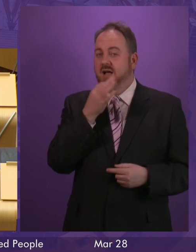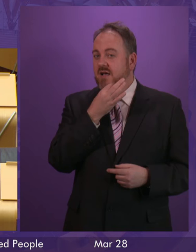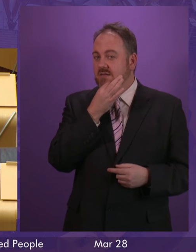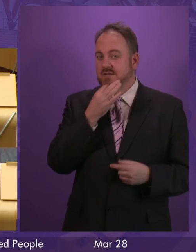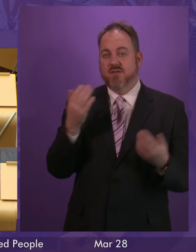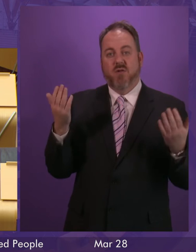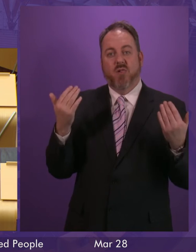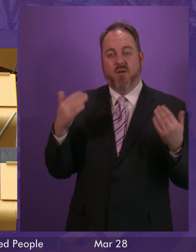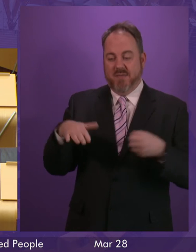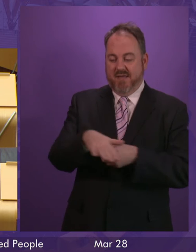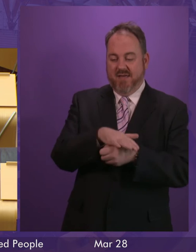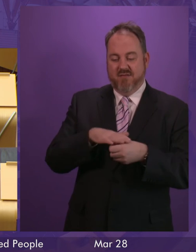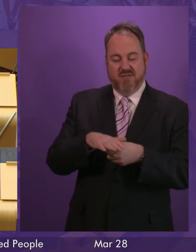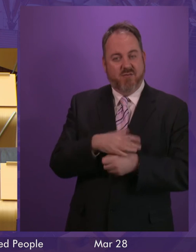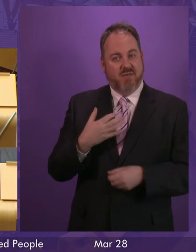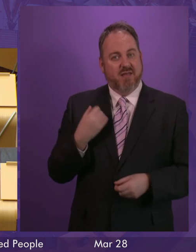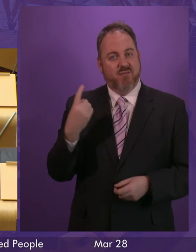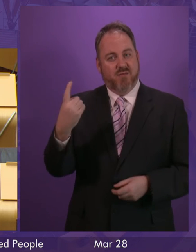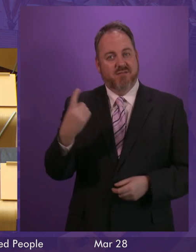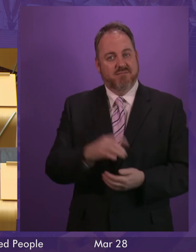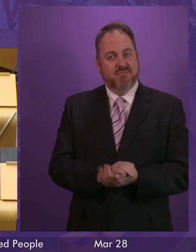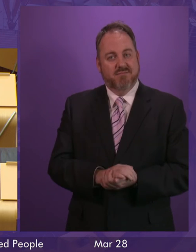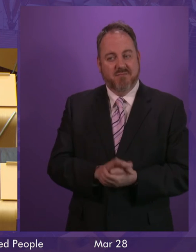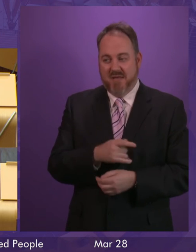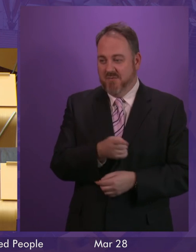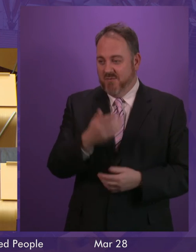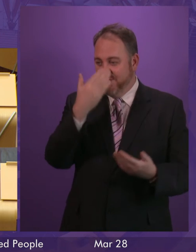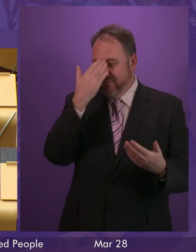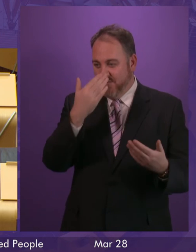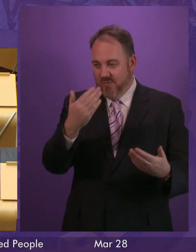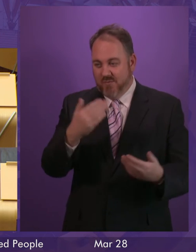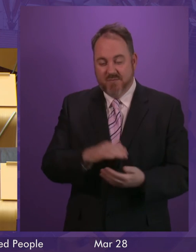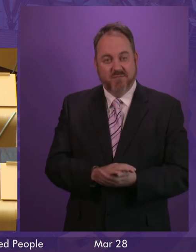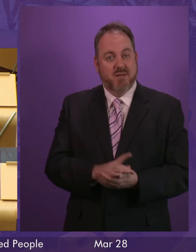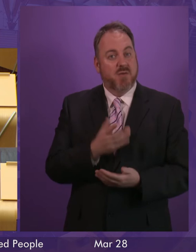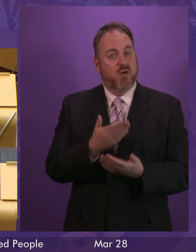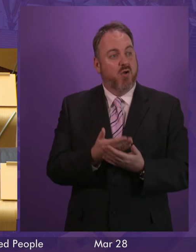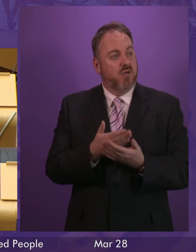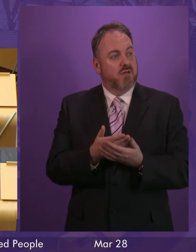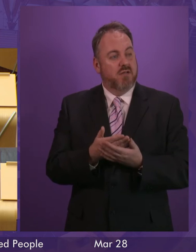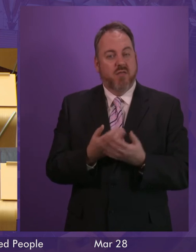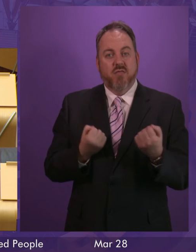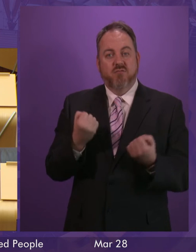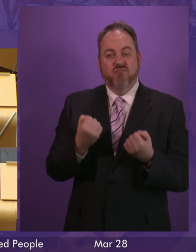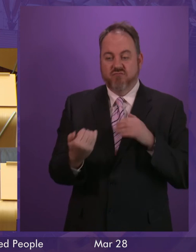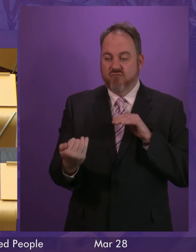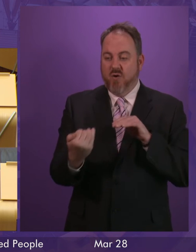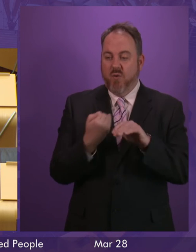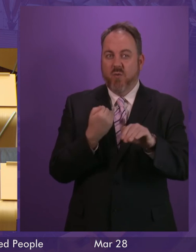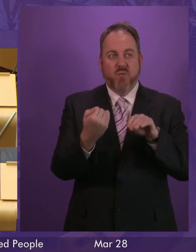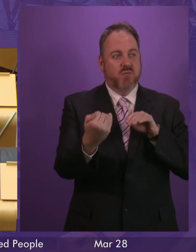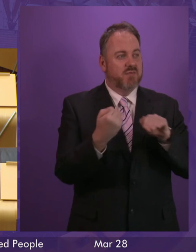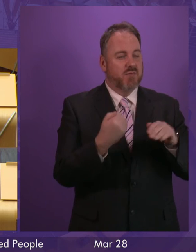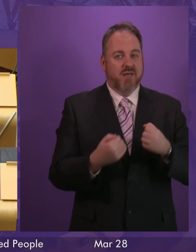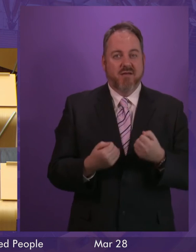And members across the chamber may be surprised to realise that on our road network across Scotland, there are